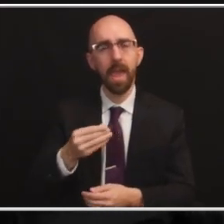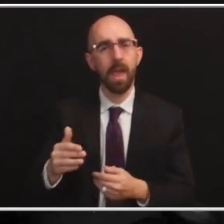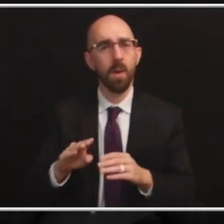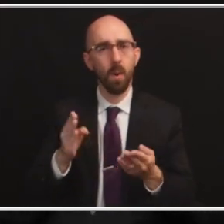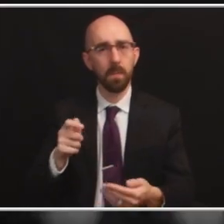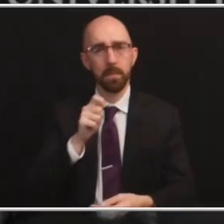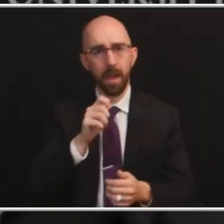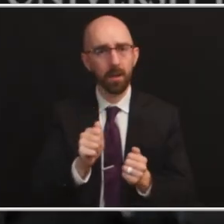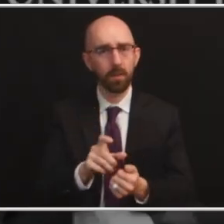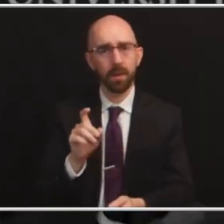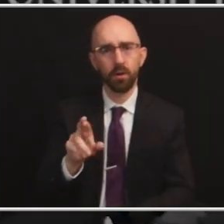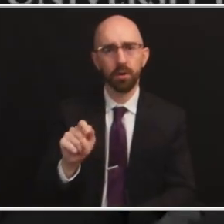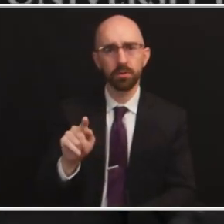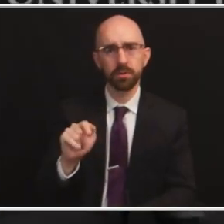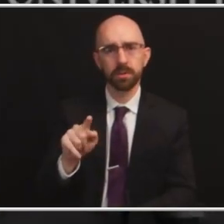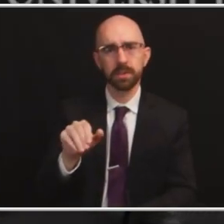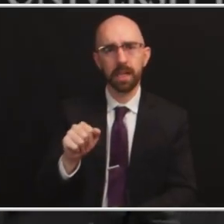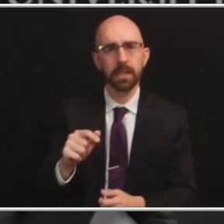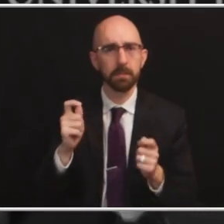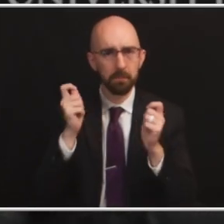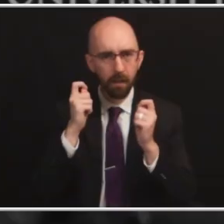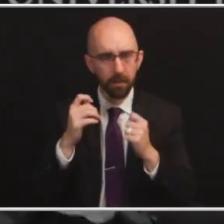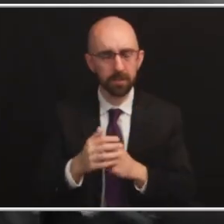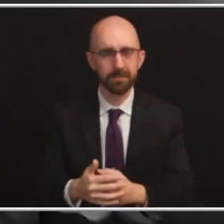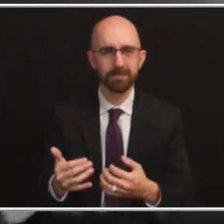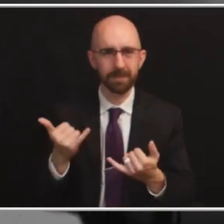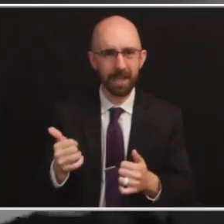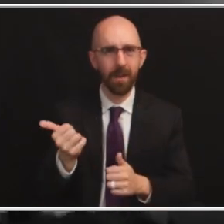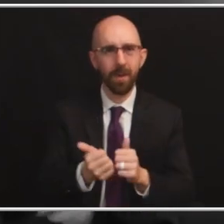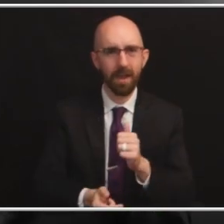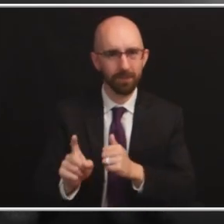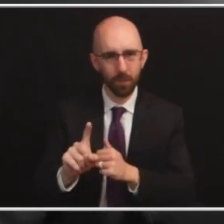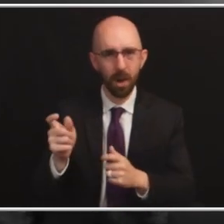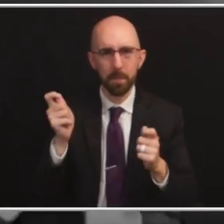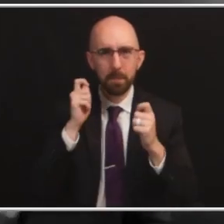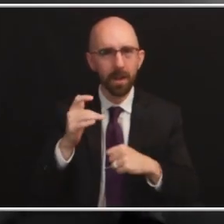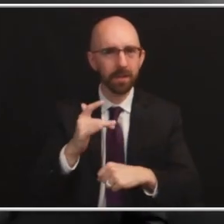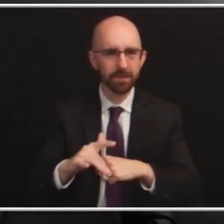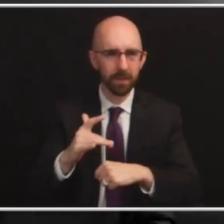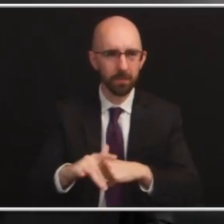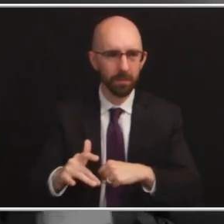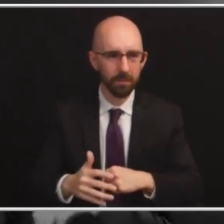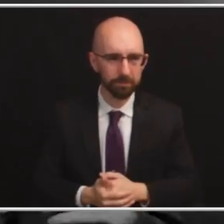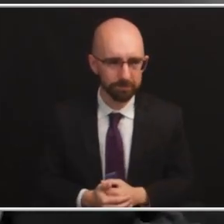with Dr. Stites podcasts. Now everywhere podcasts are available.